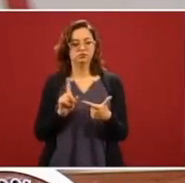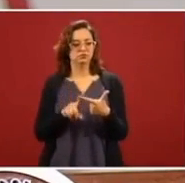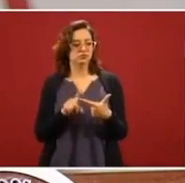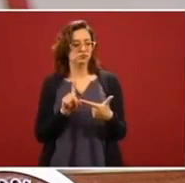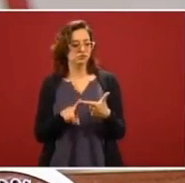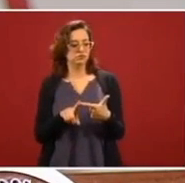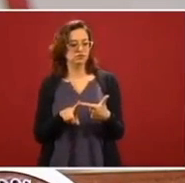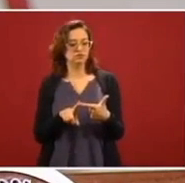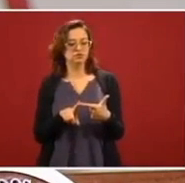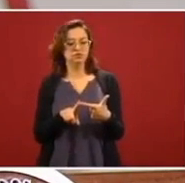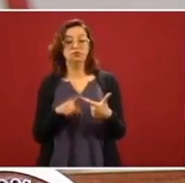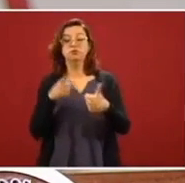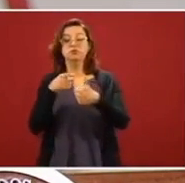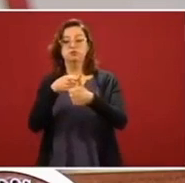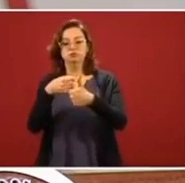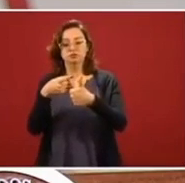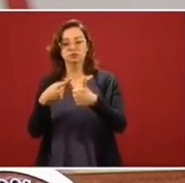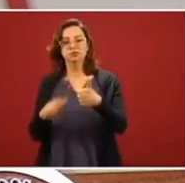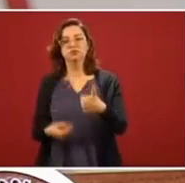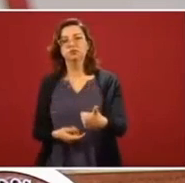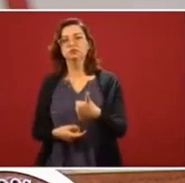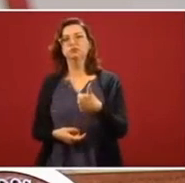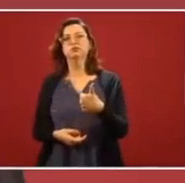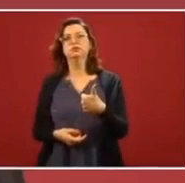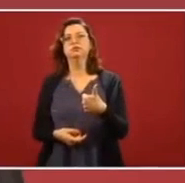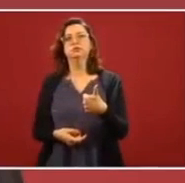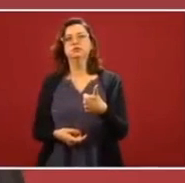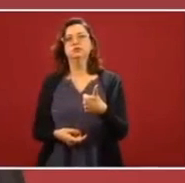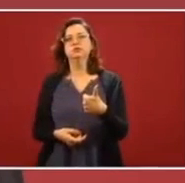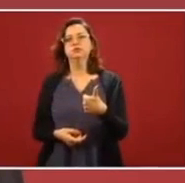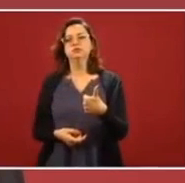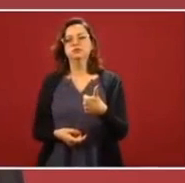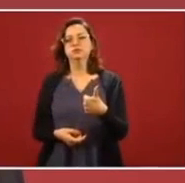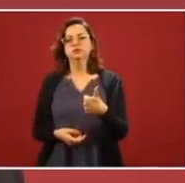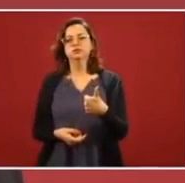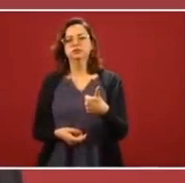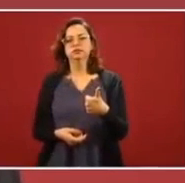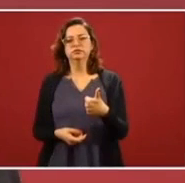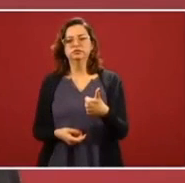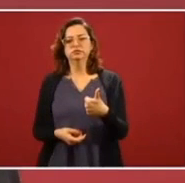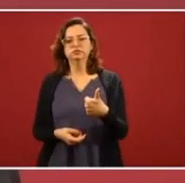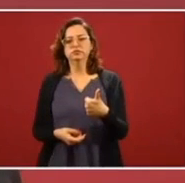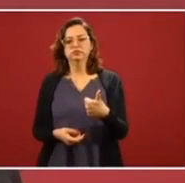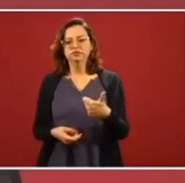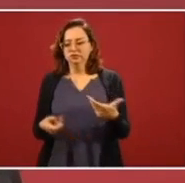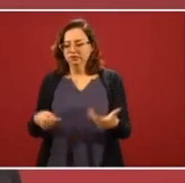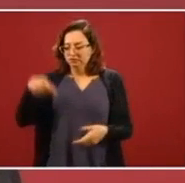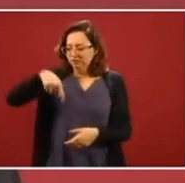tenemos que producir para no ser